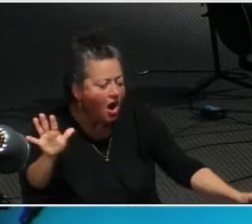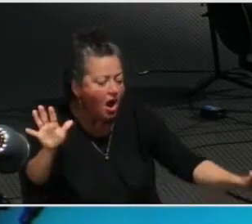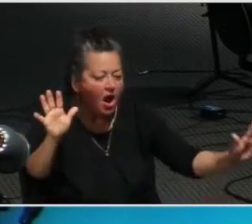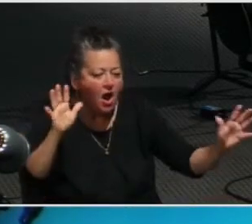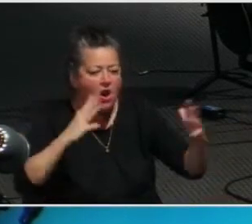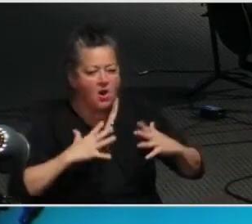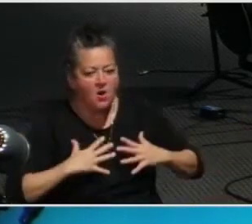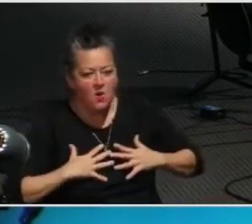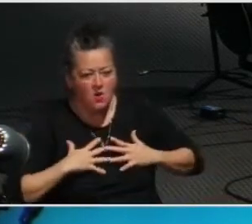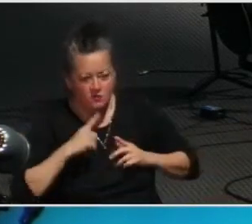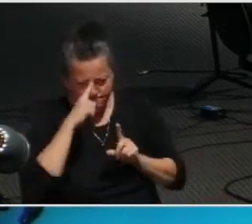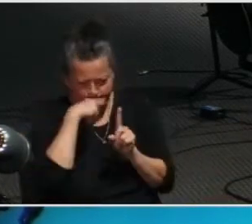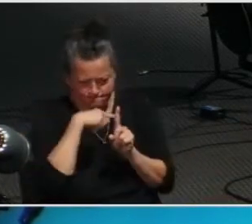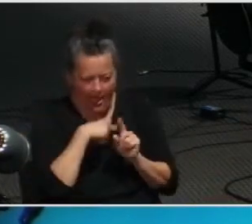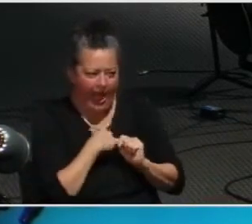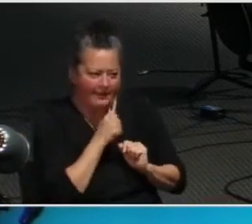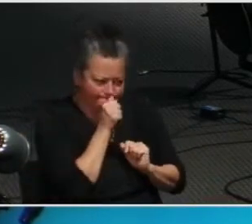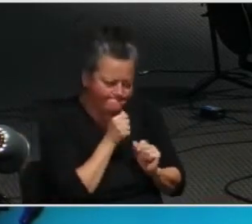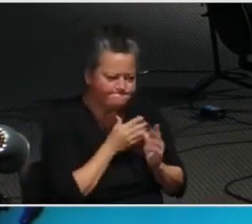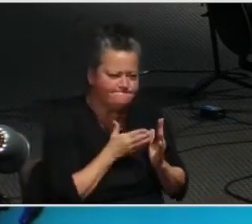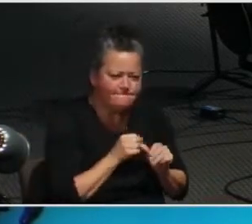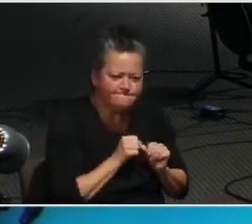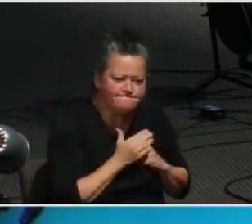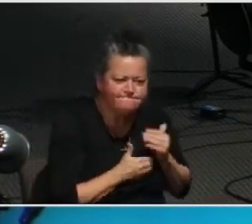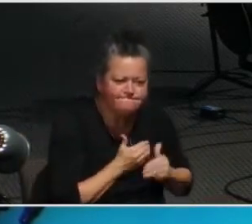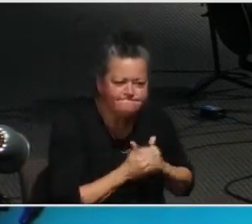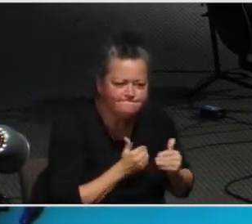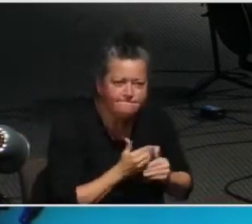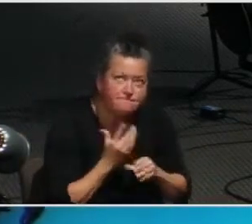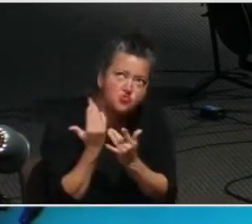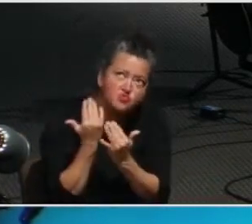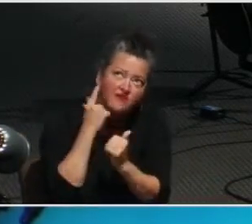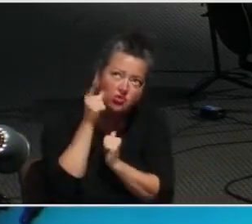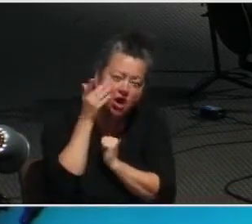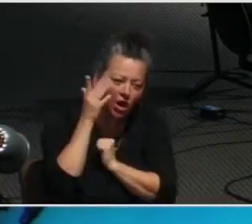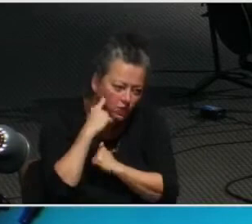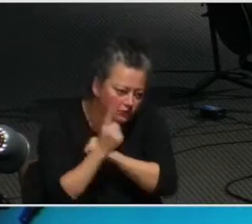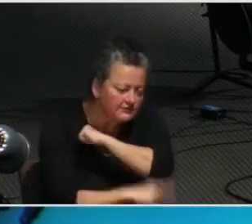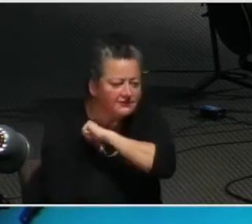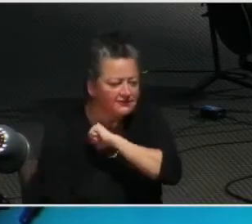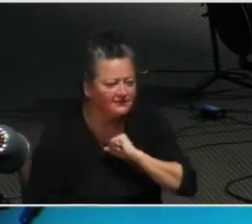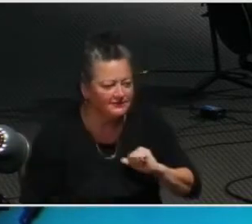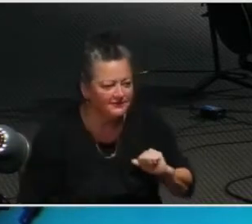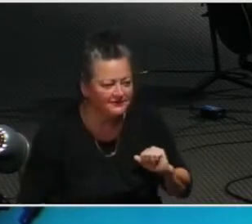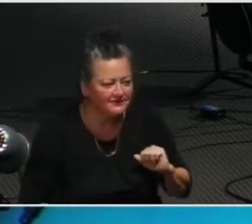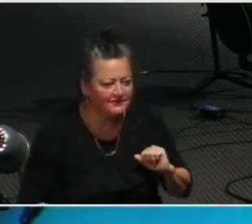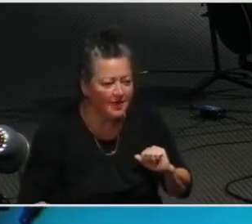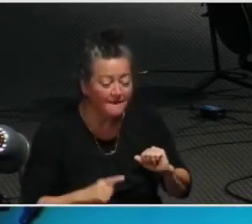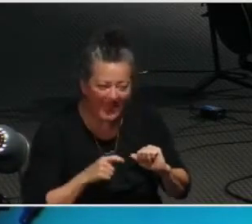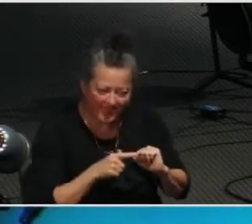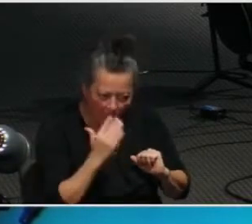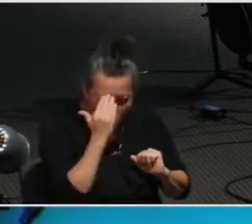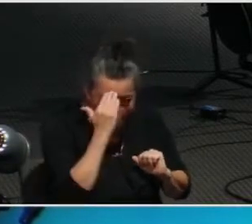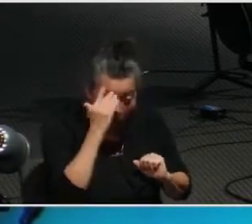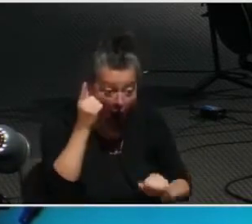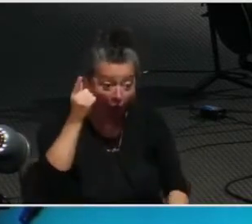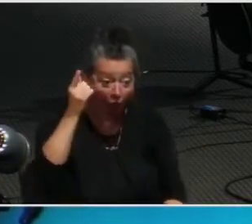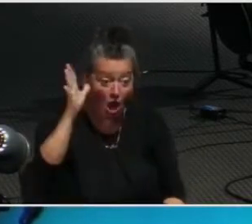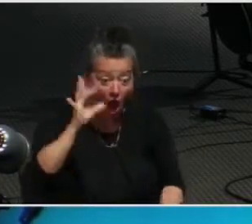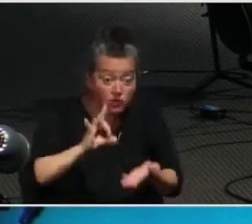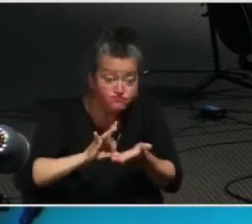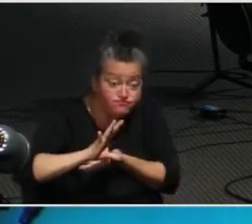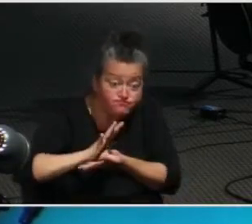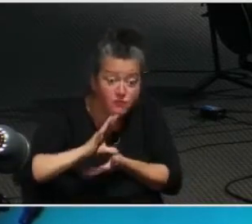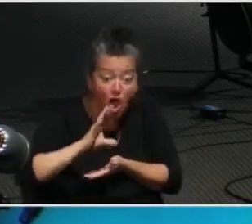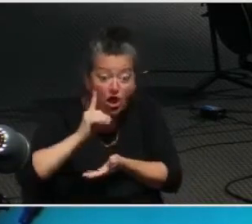They're filled with hope because they're not abandoned. Someday the wrongs will be made right.